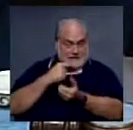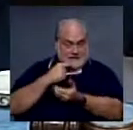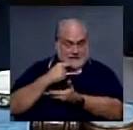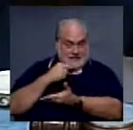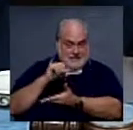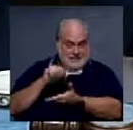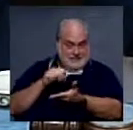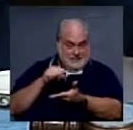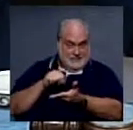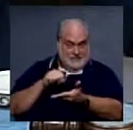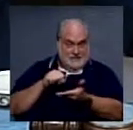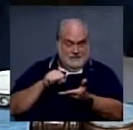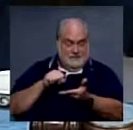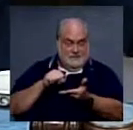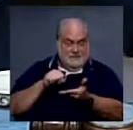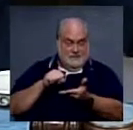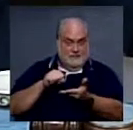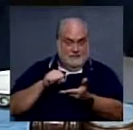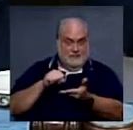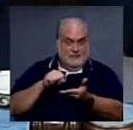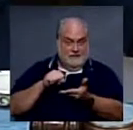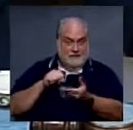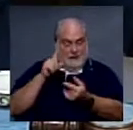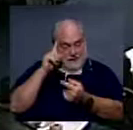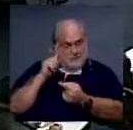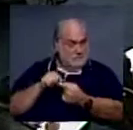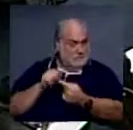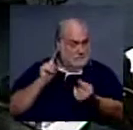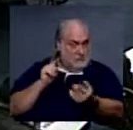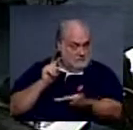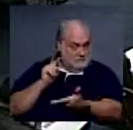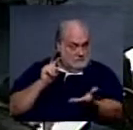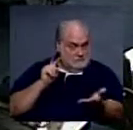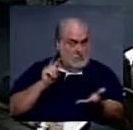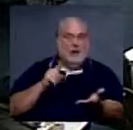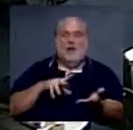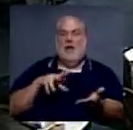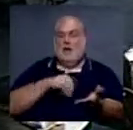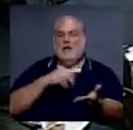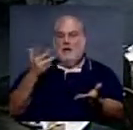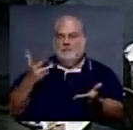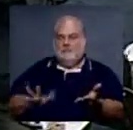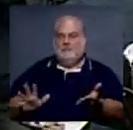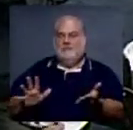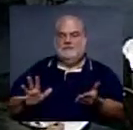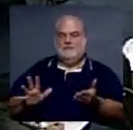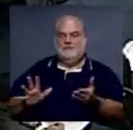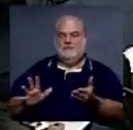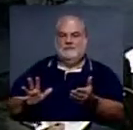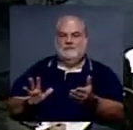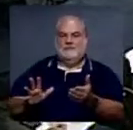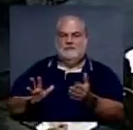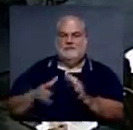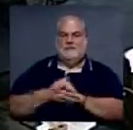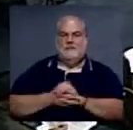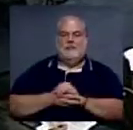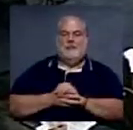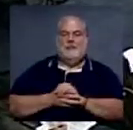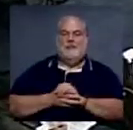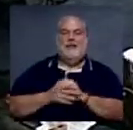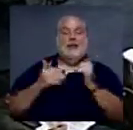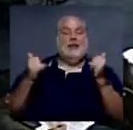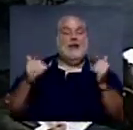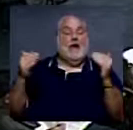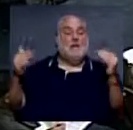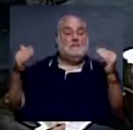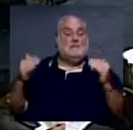the resolutions as read indicate by saying aye. Aye. Opposed, say nay. The consent agenda is passed. We can now